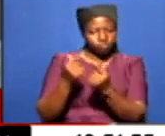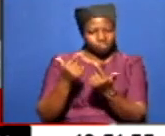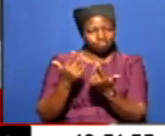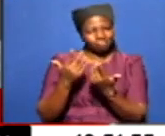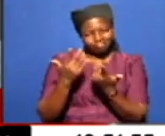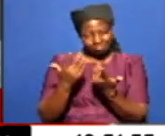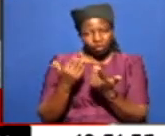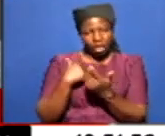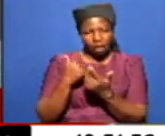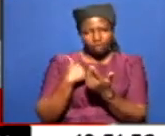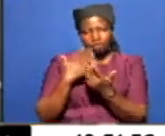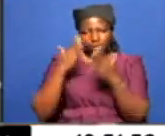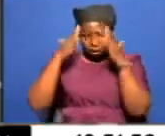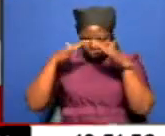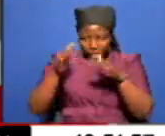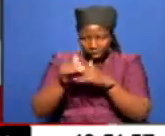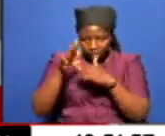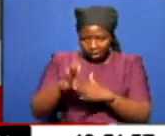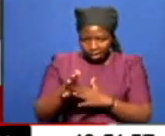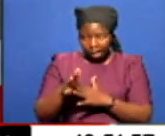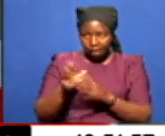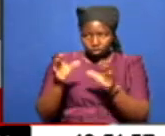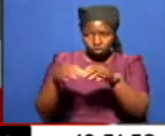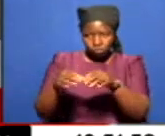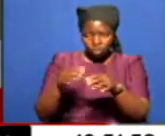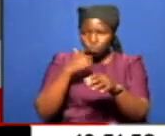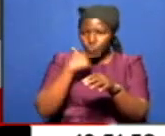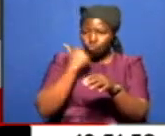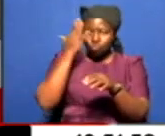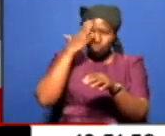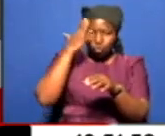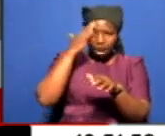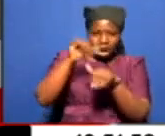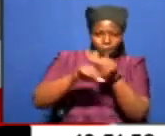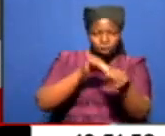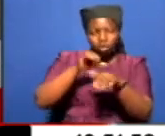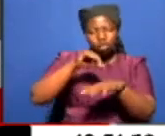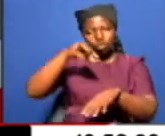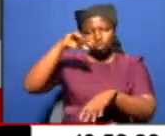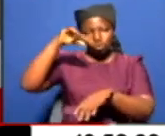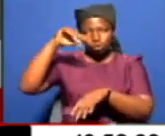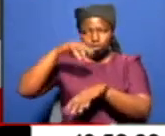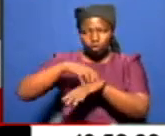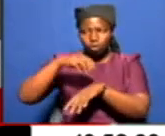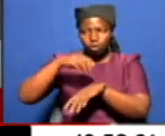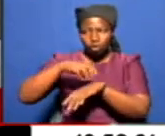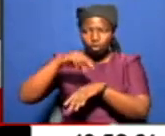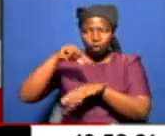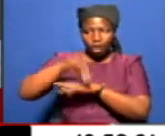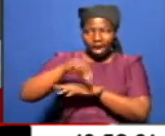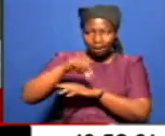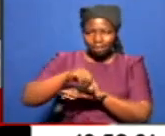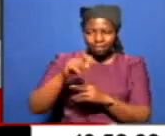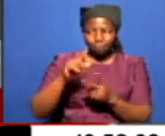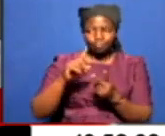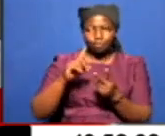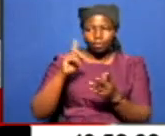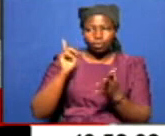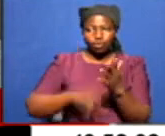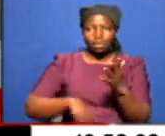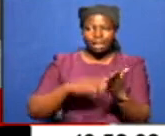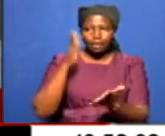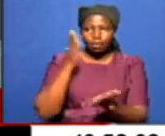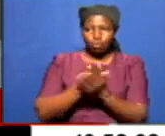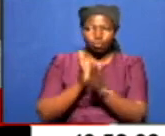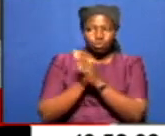imams, who actually know what the Quran is speaking about, what are the true narratives that